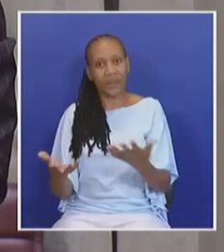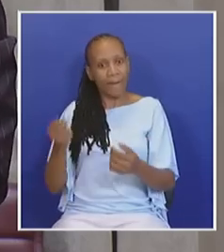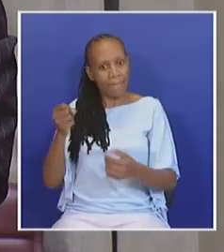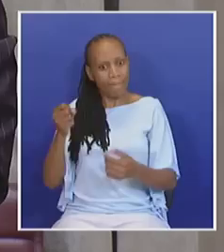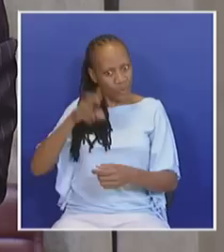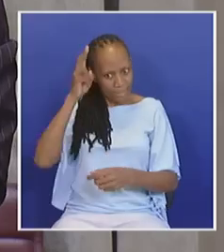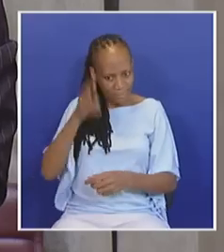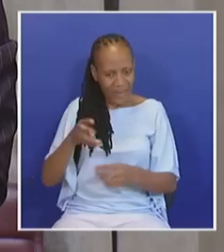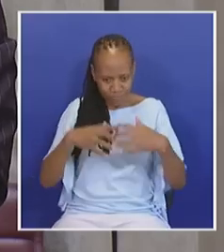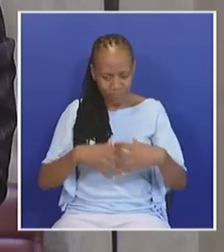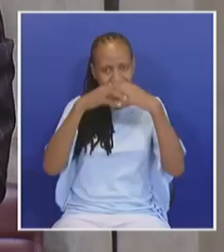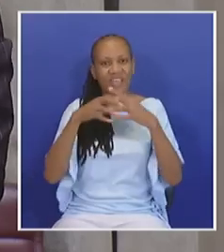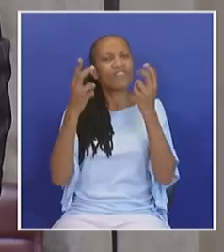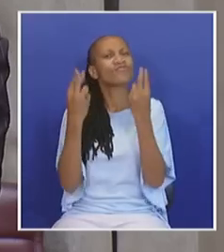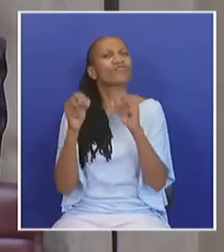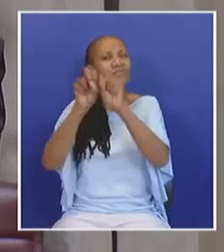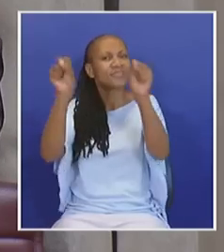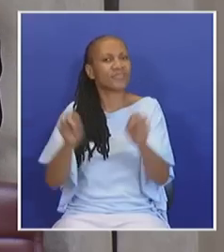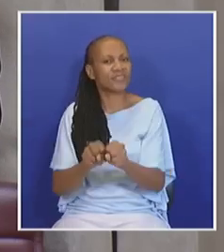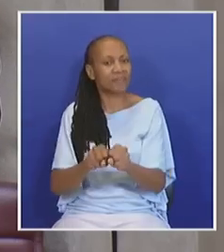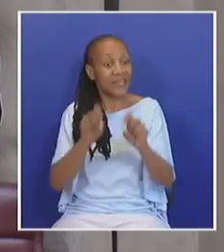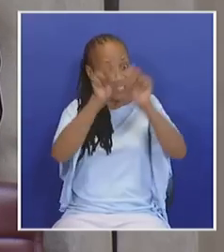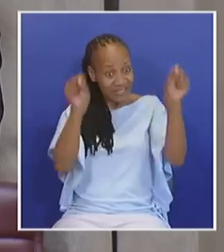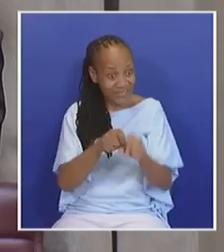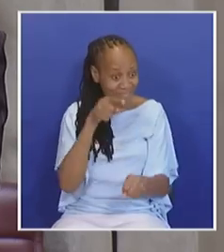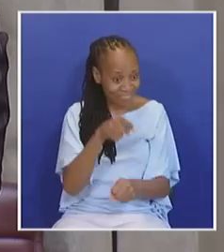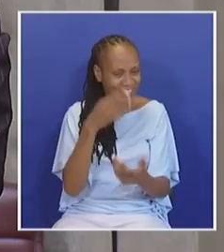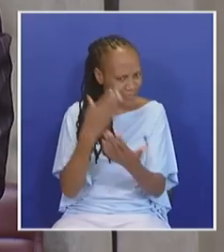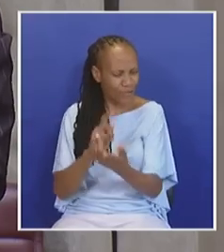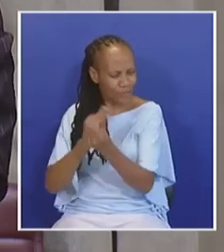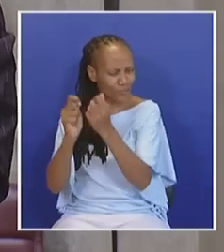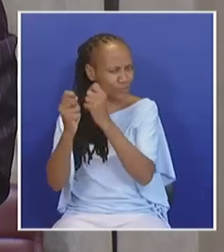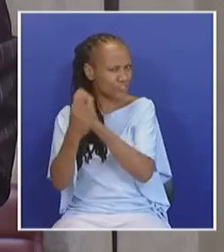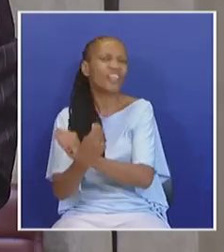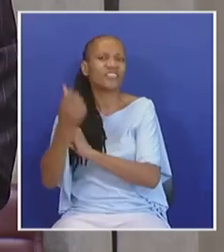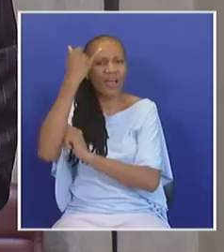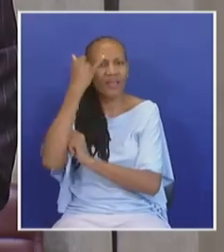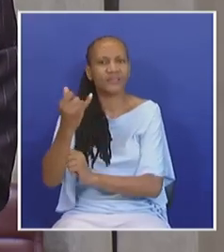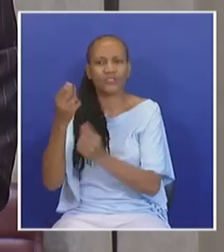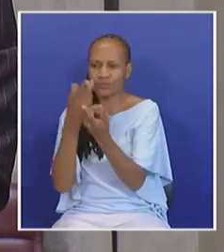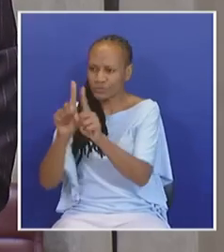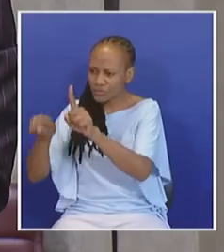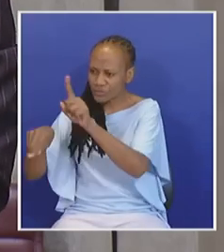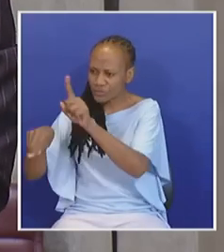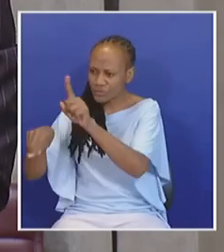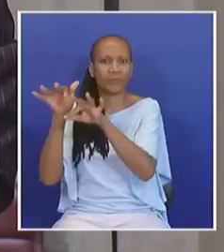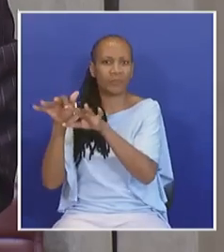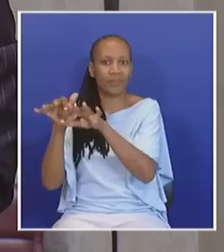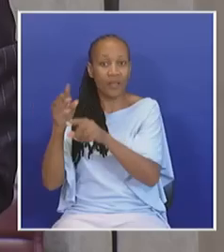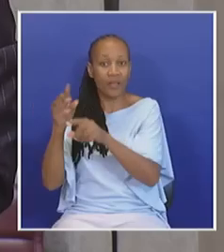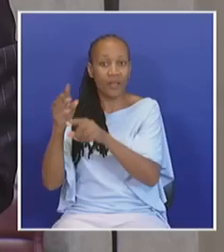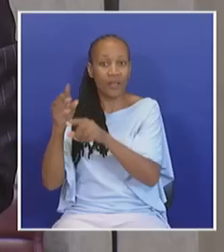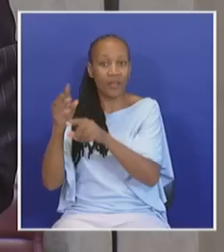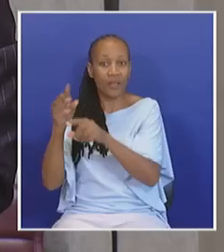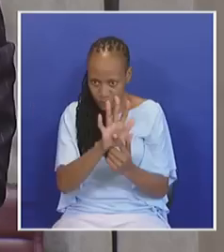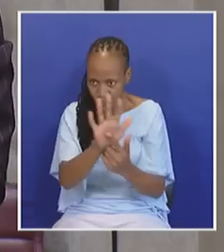new political system that would work within a given context of colonialism and that would give the fullest expression to their